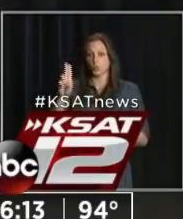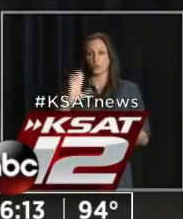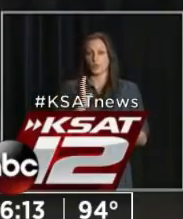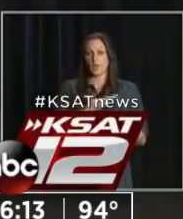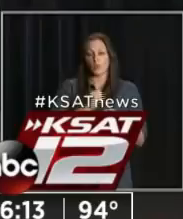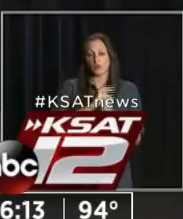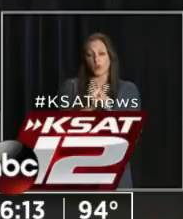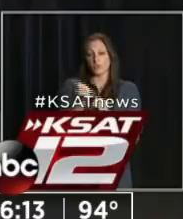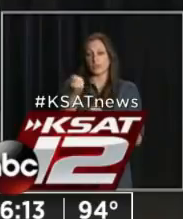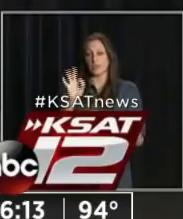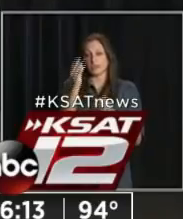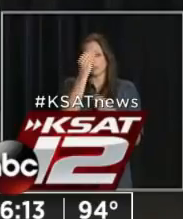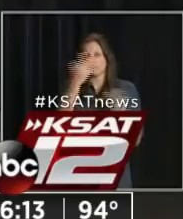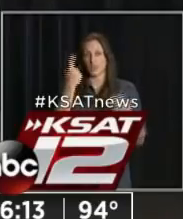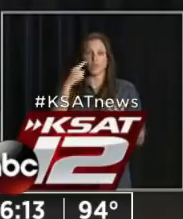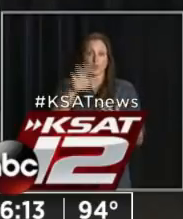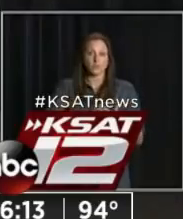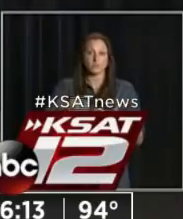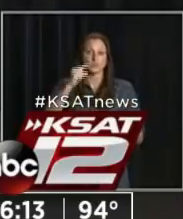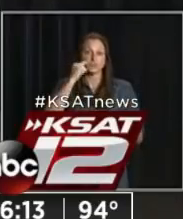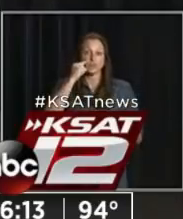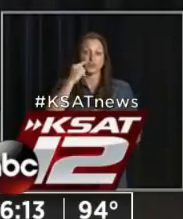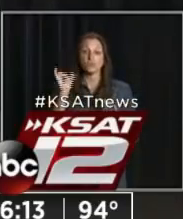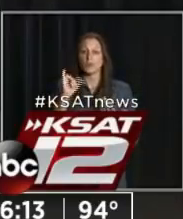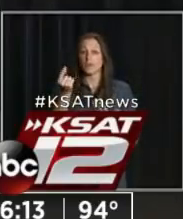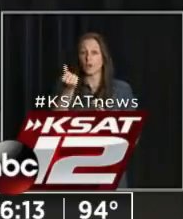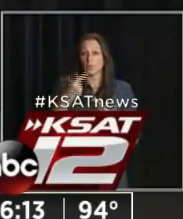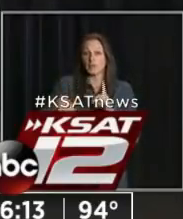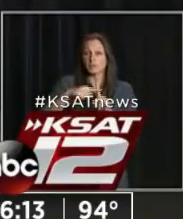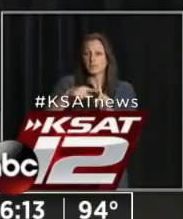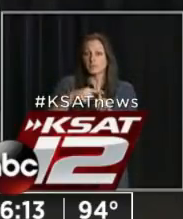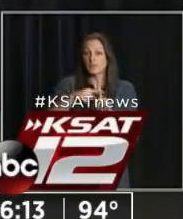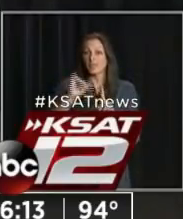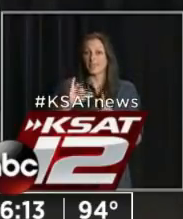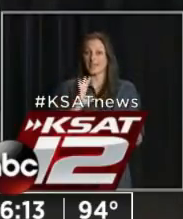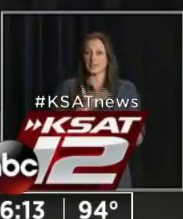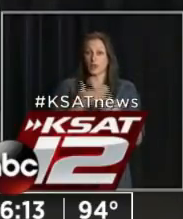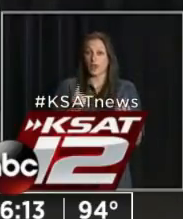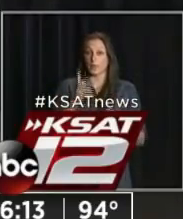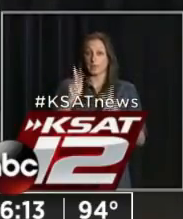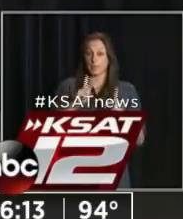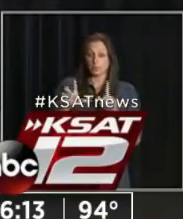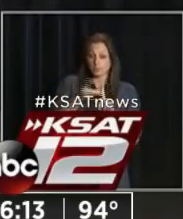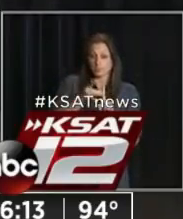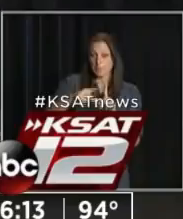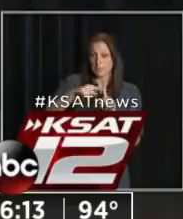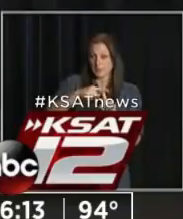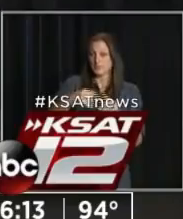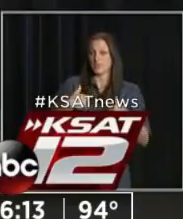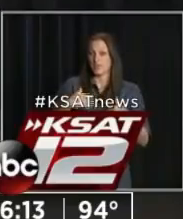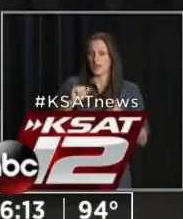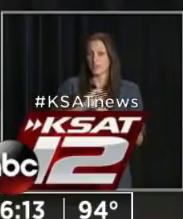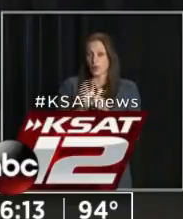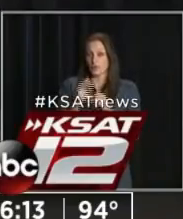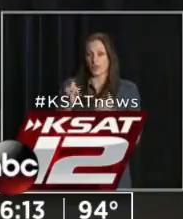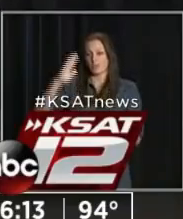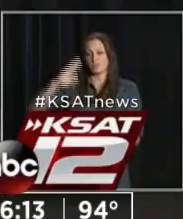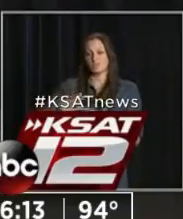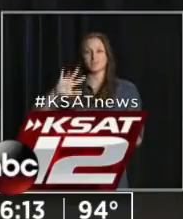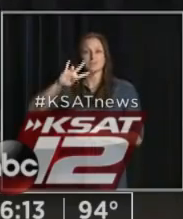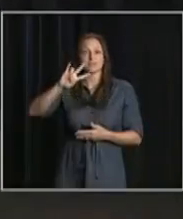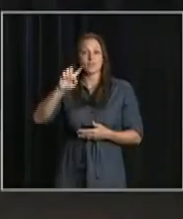community. This week, we have a little bit of good news to share. That is, our positivity rate has now dropped to 7.6%, which